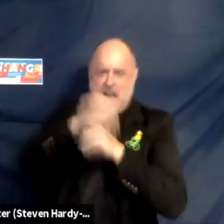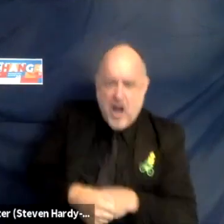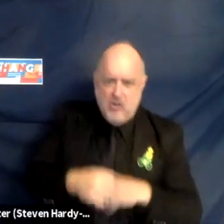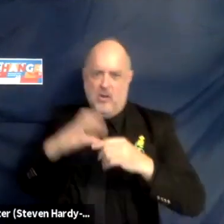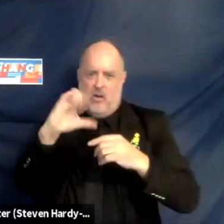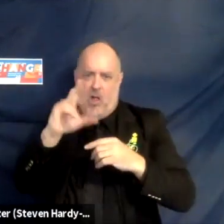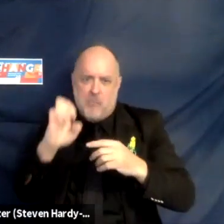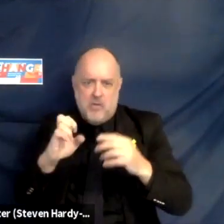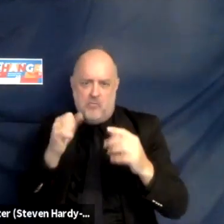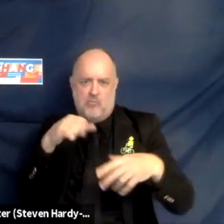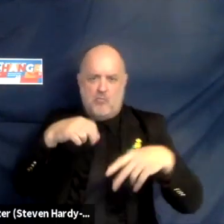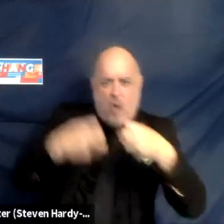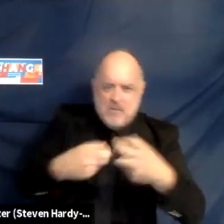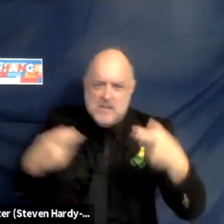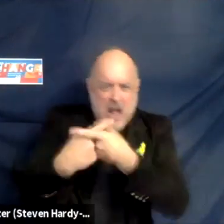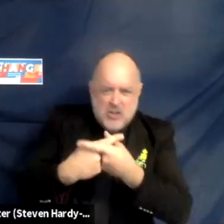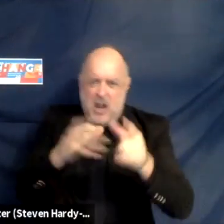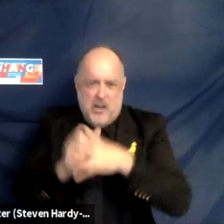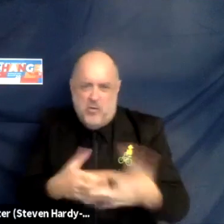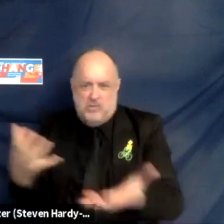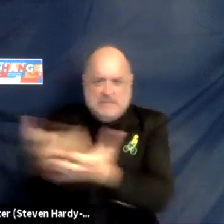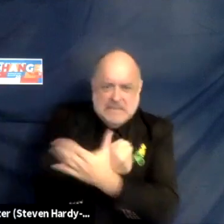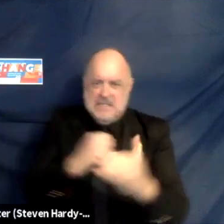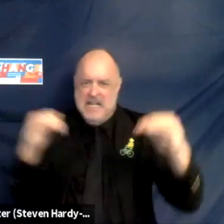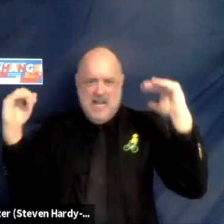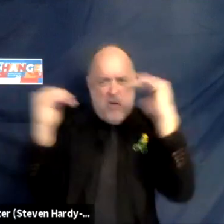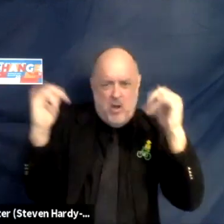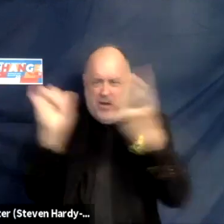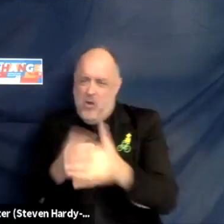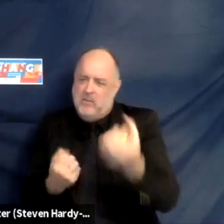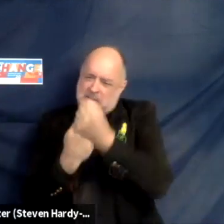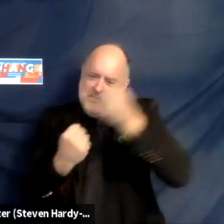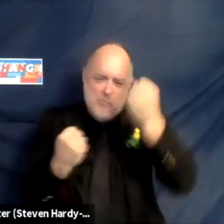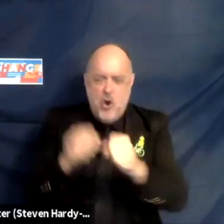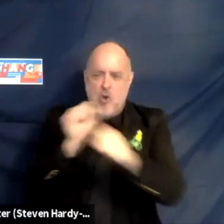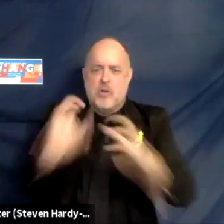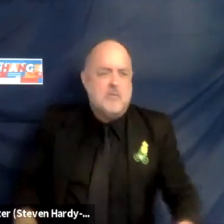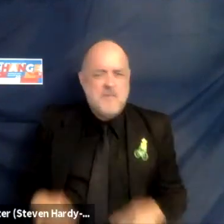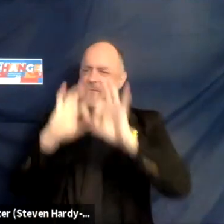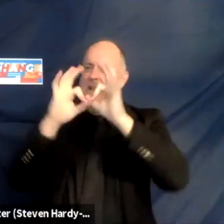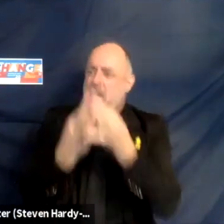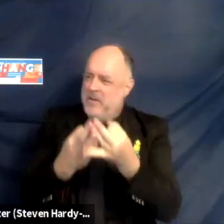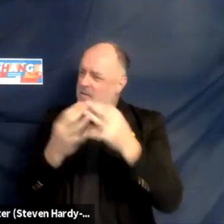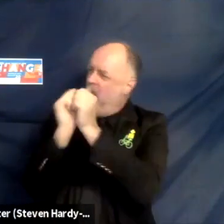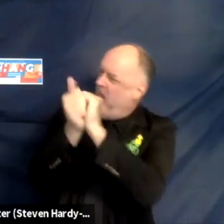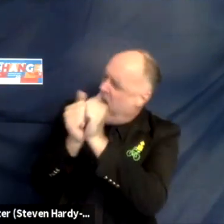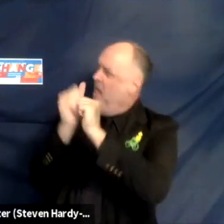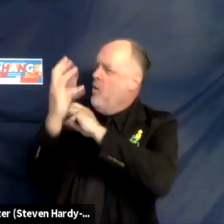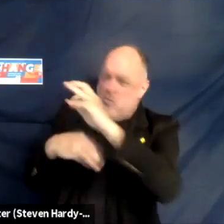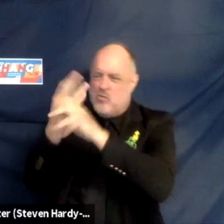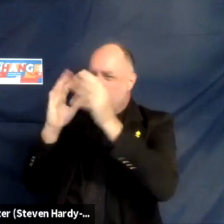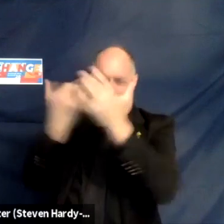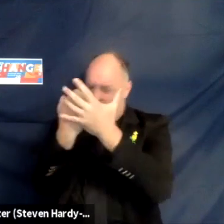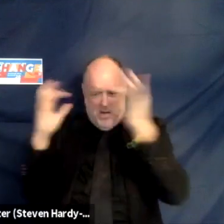deliver equity, and to support American small businesses and workers and families in a competing global economy. And I think that biking and